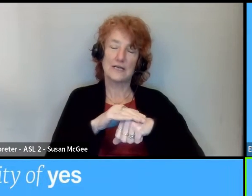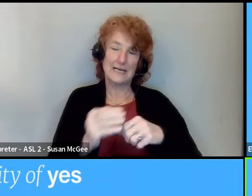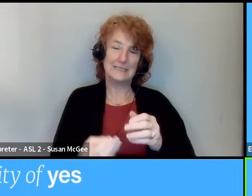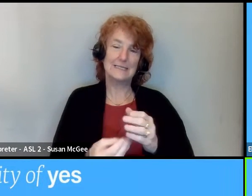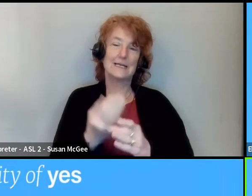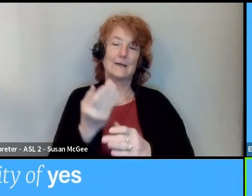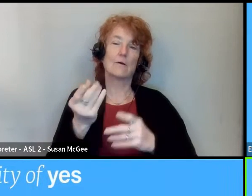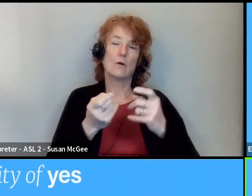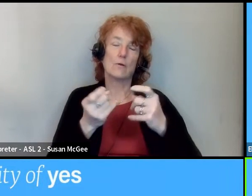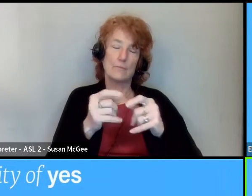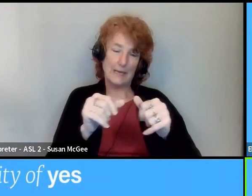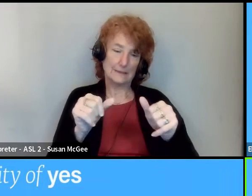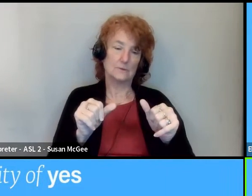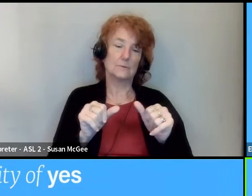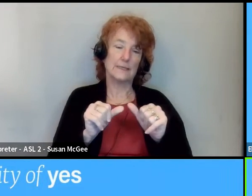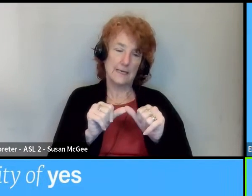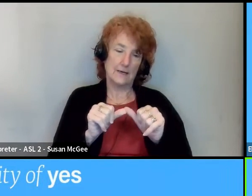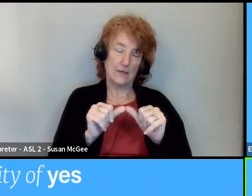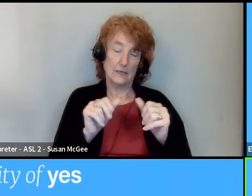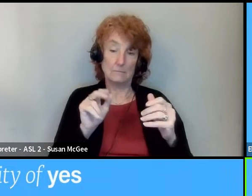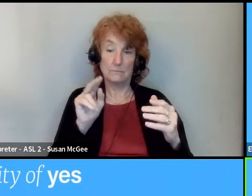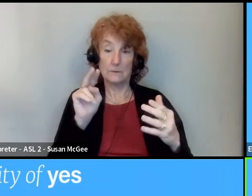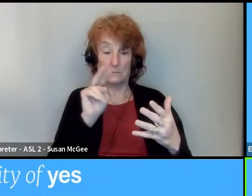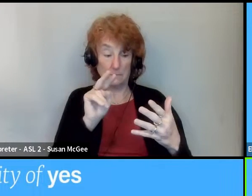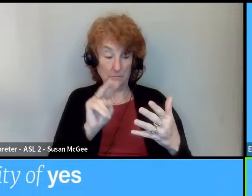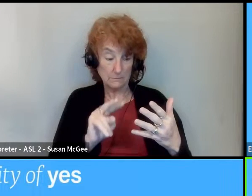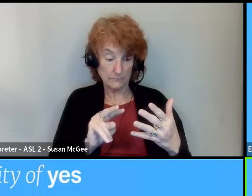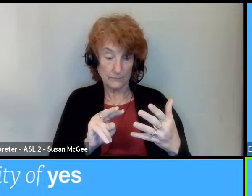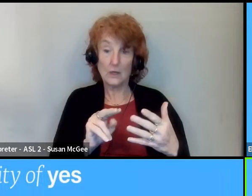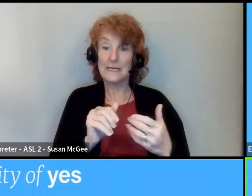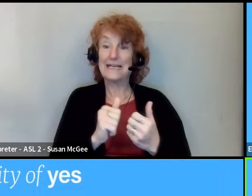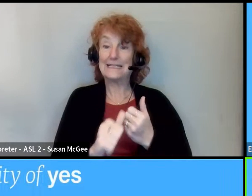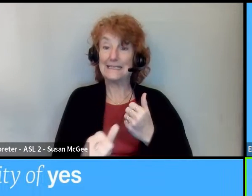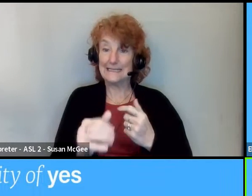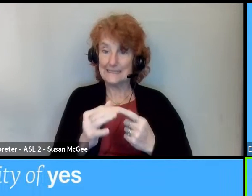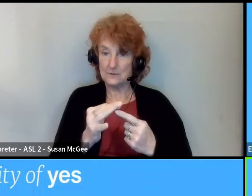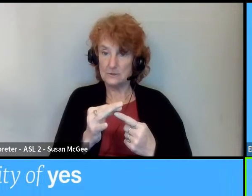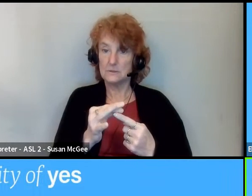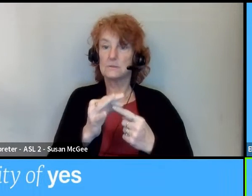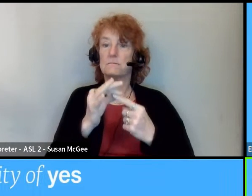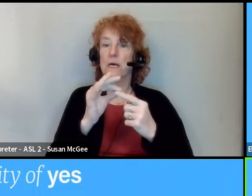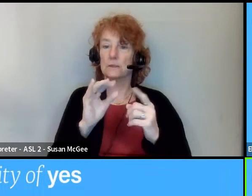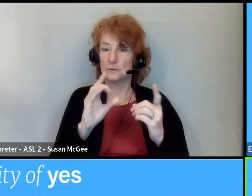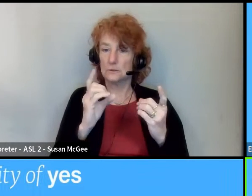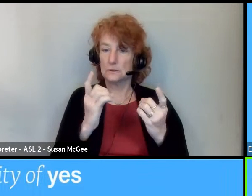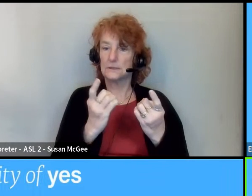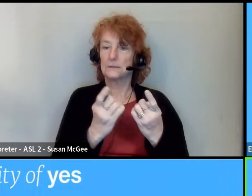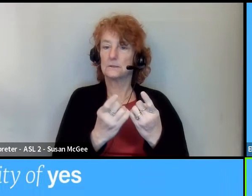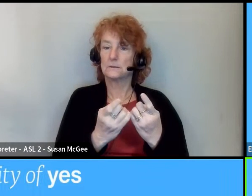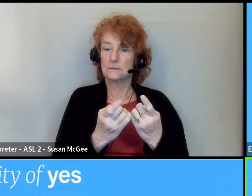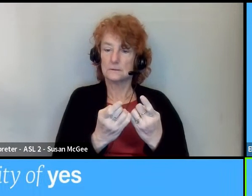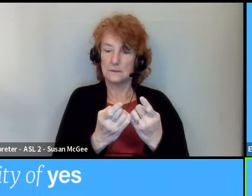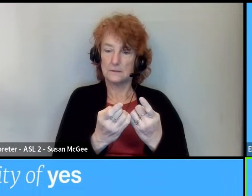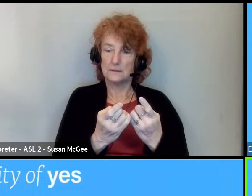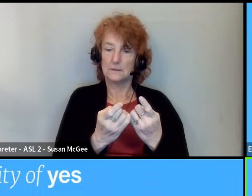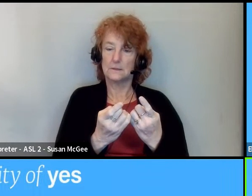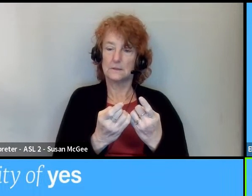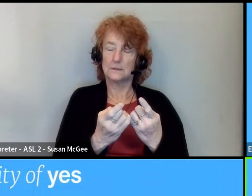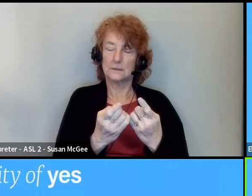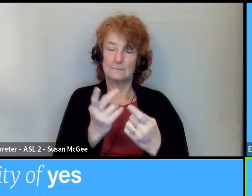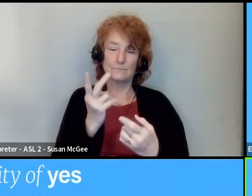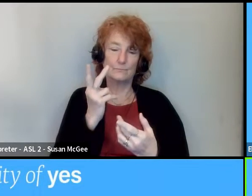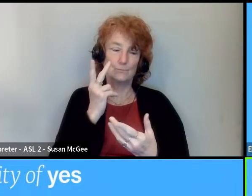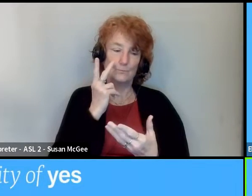look, gone special district by special district to see in which instances it